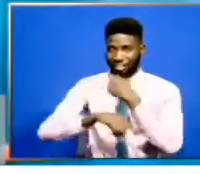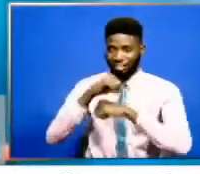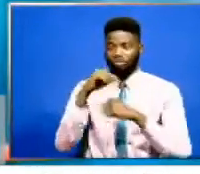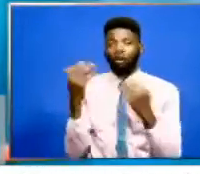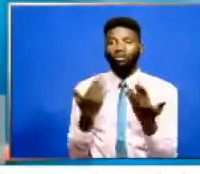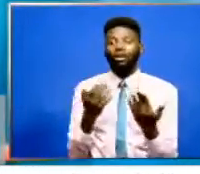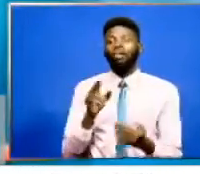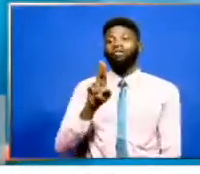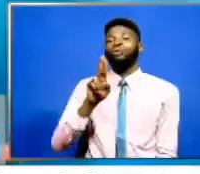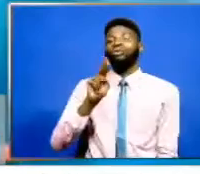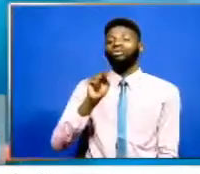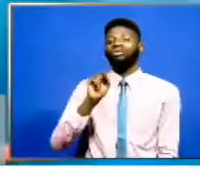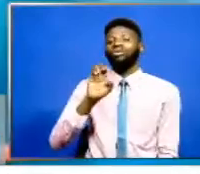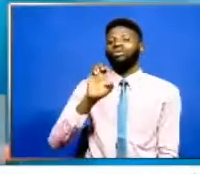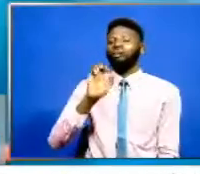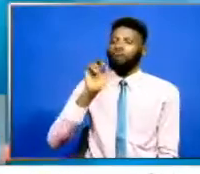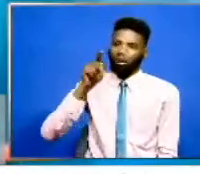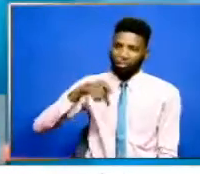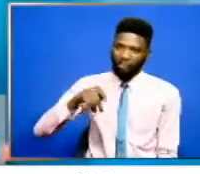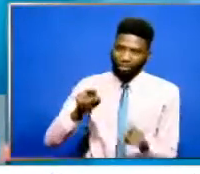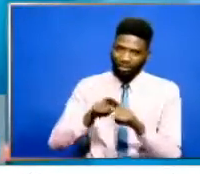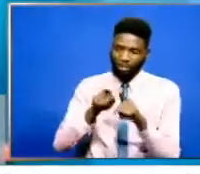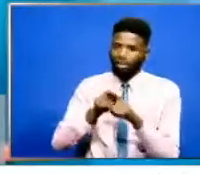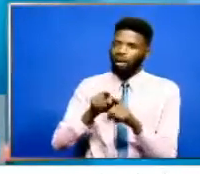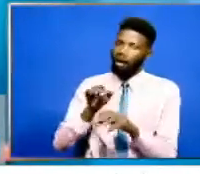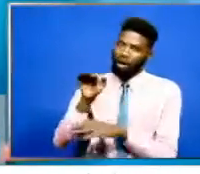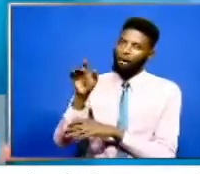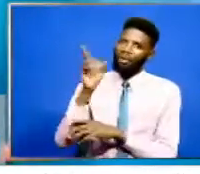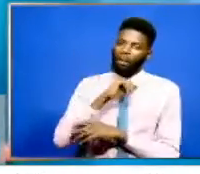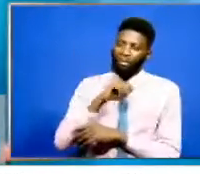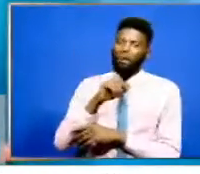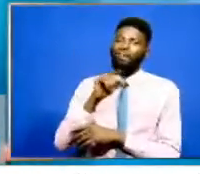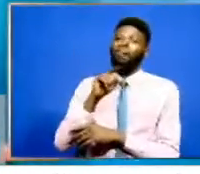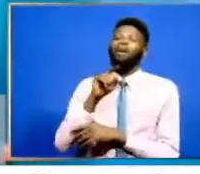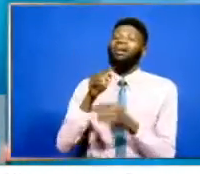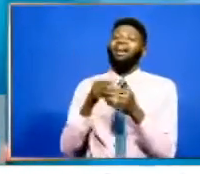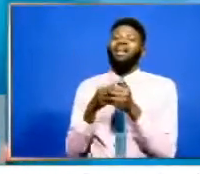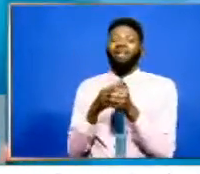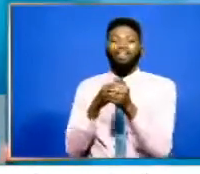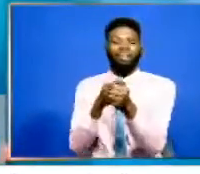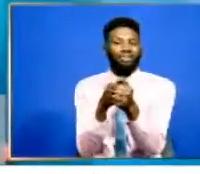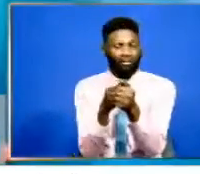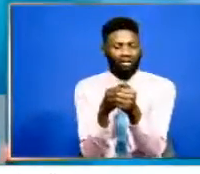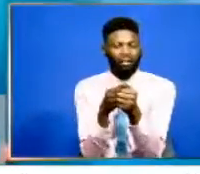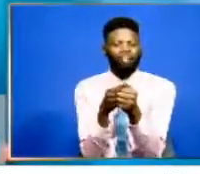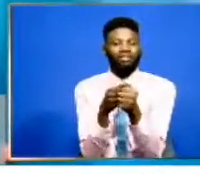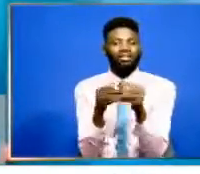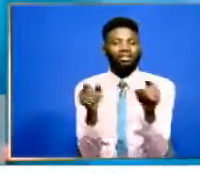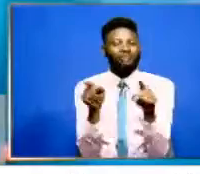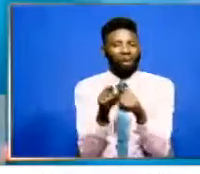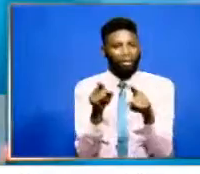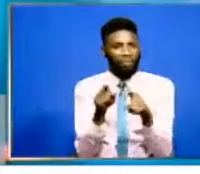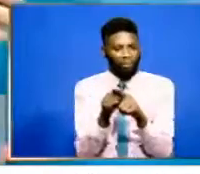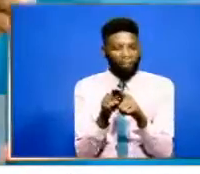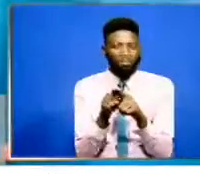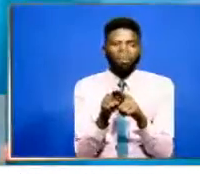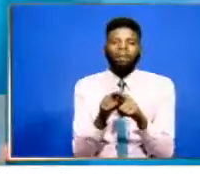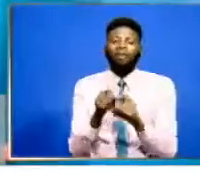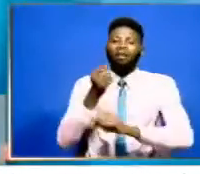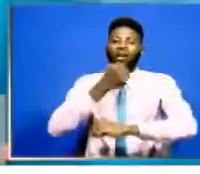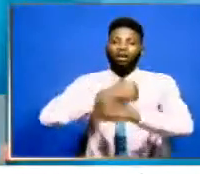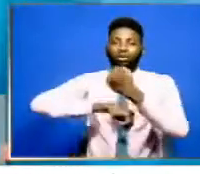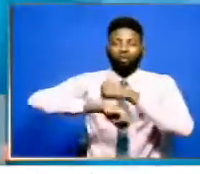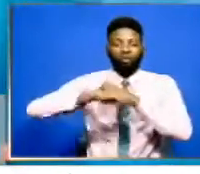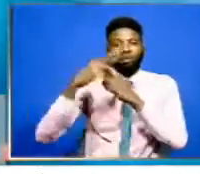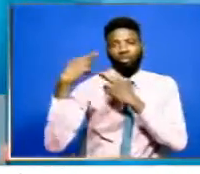called to take also a kind of leadership with, of course, to take some responsibility under